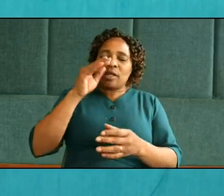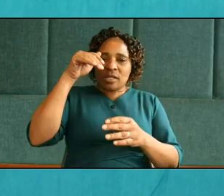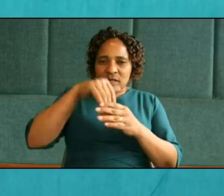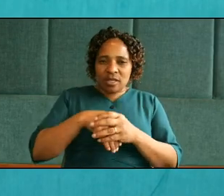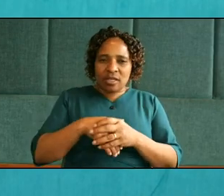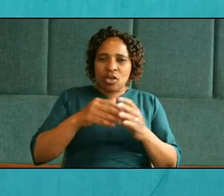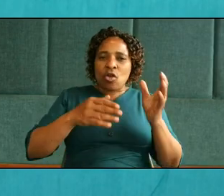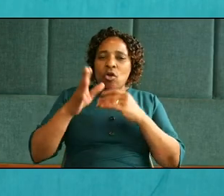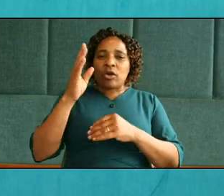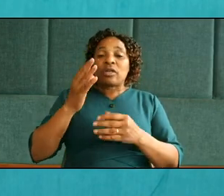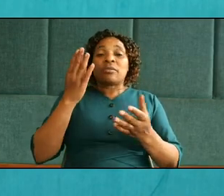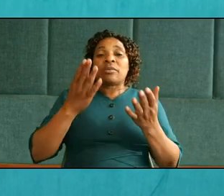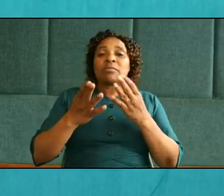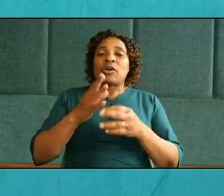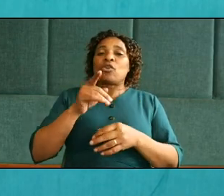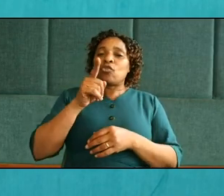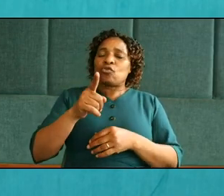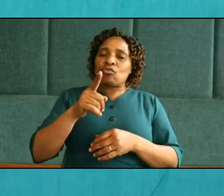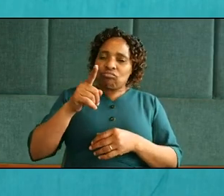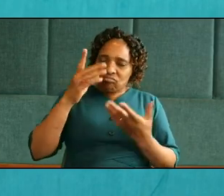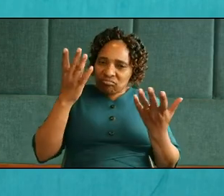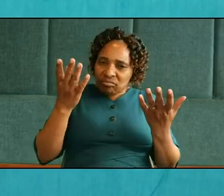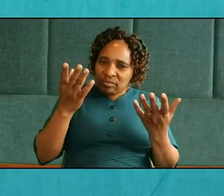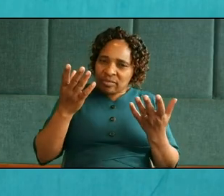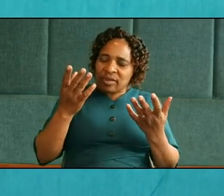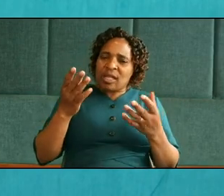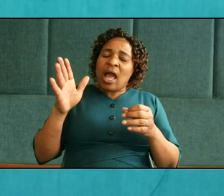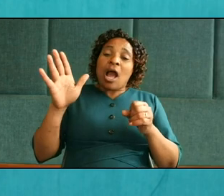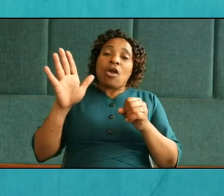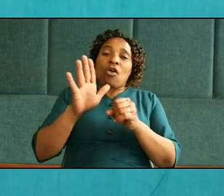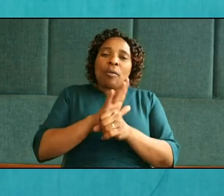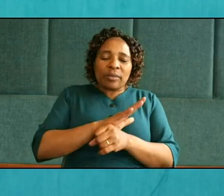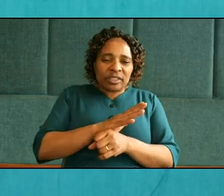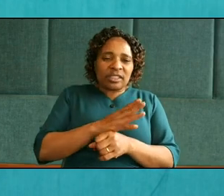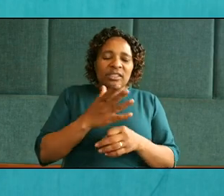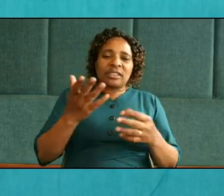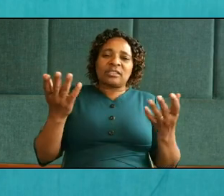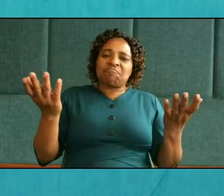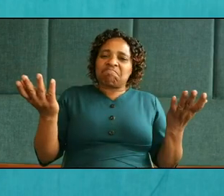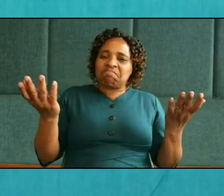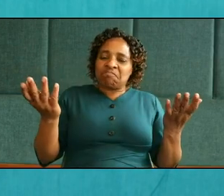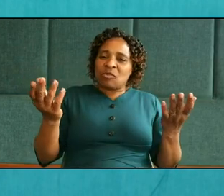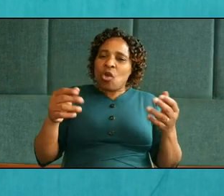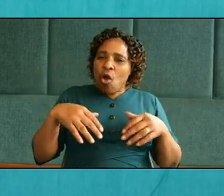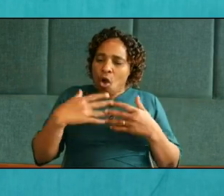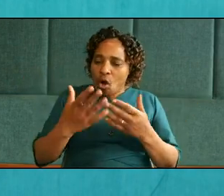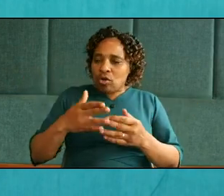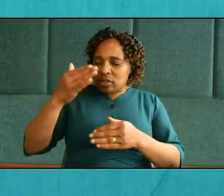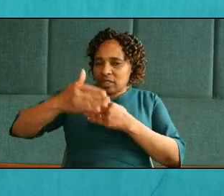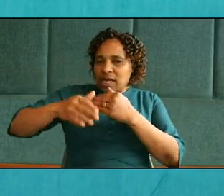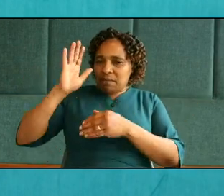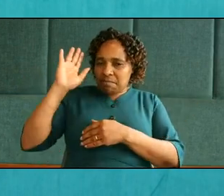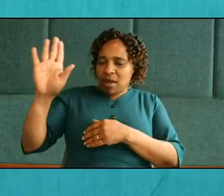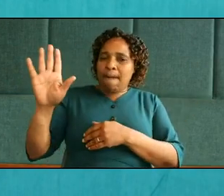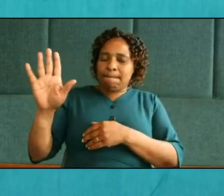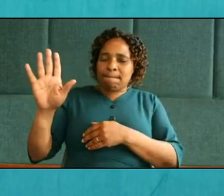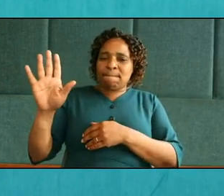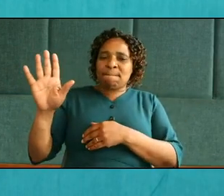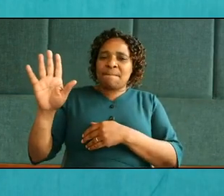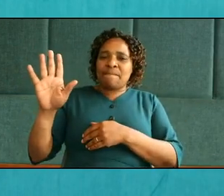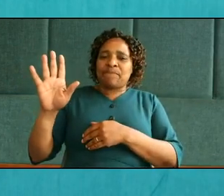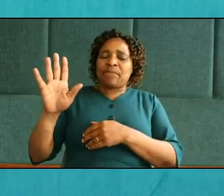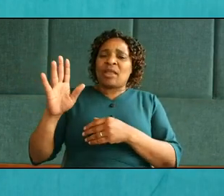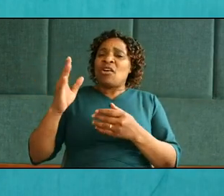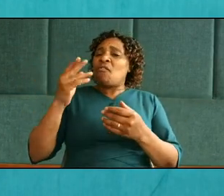So God would rather you either just be a complete atheist or you are for his side. And so it is